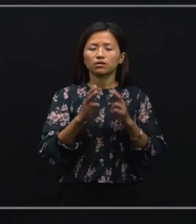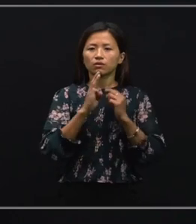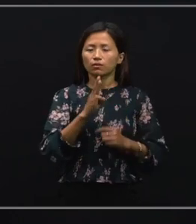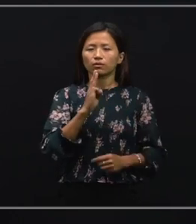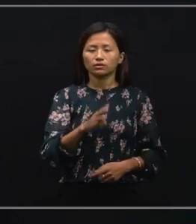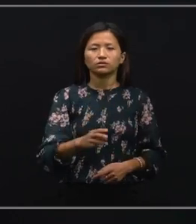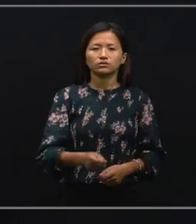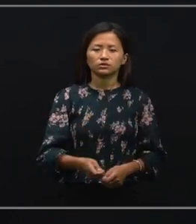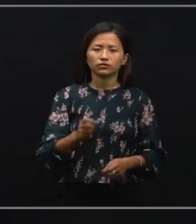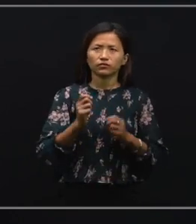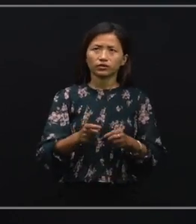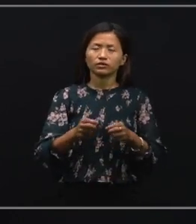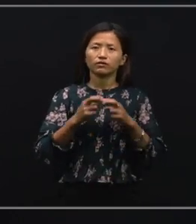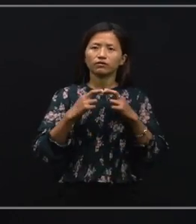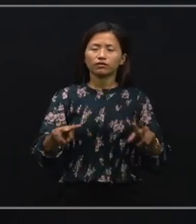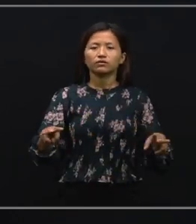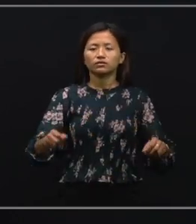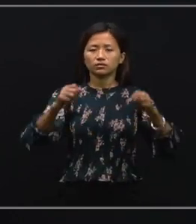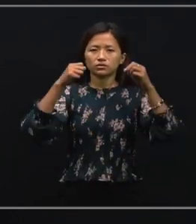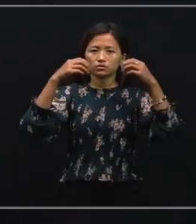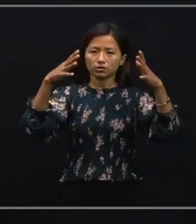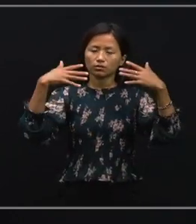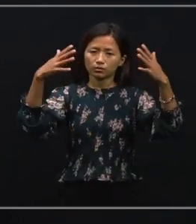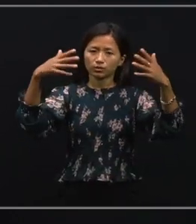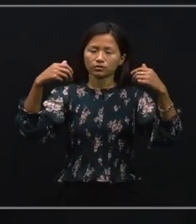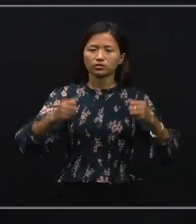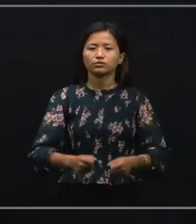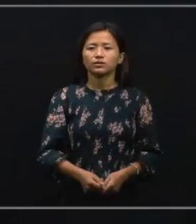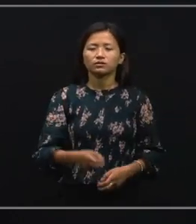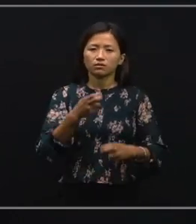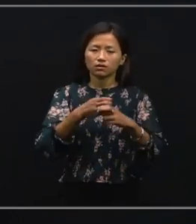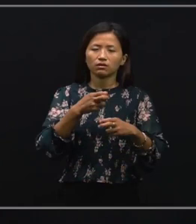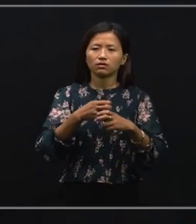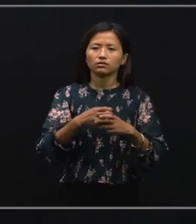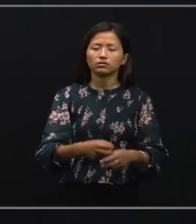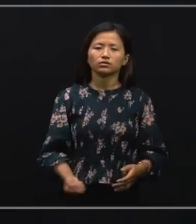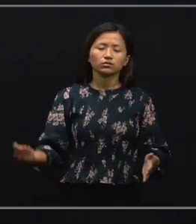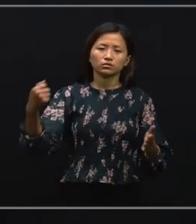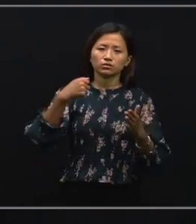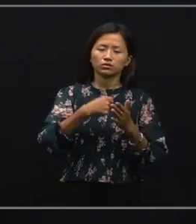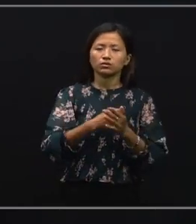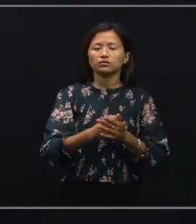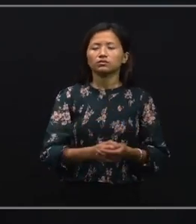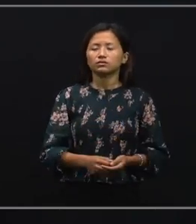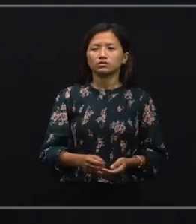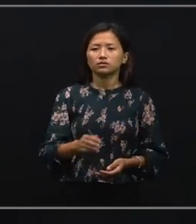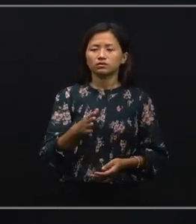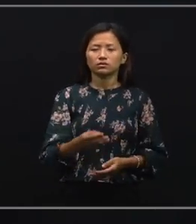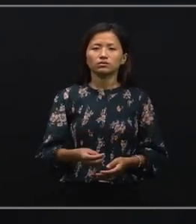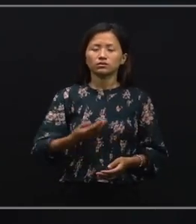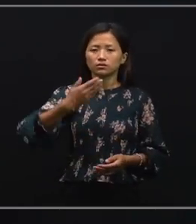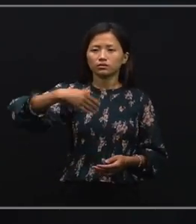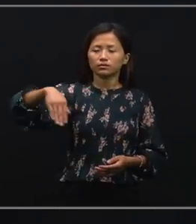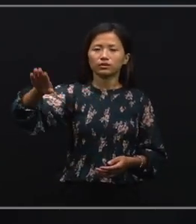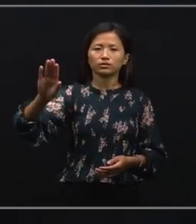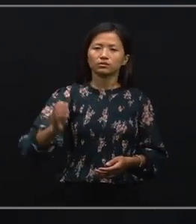so stormy that the girl and his lover, along with the boatman, could not come back. They could not even go forward. They were just